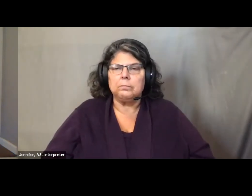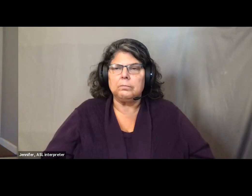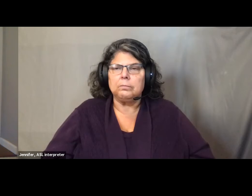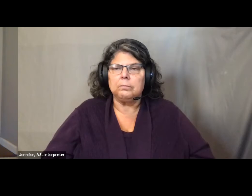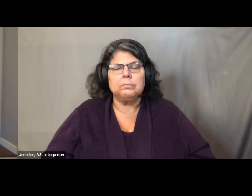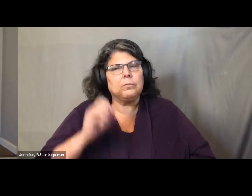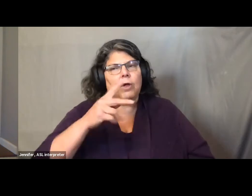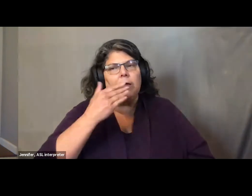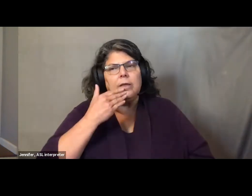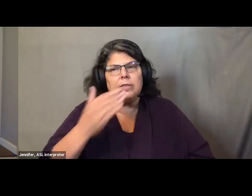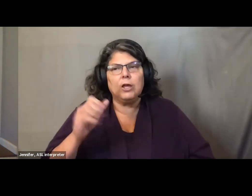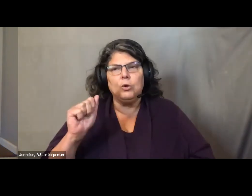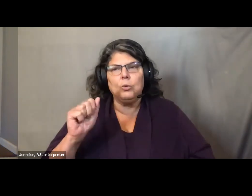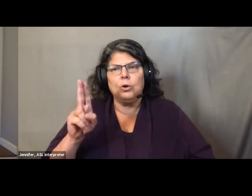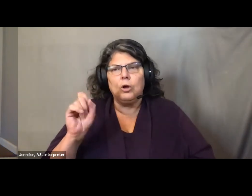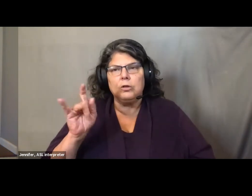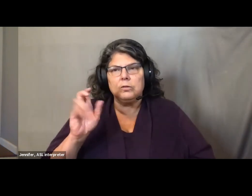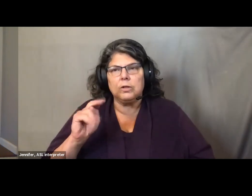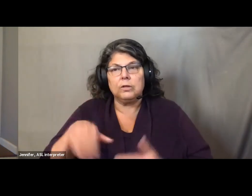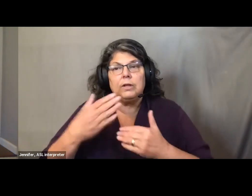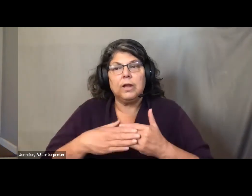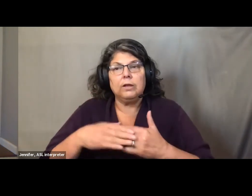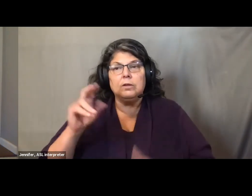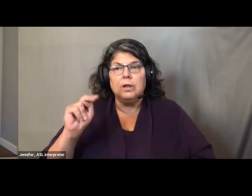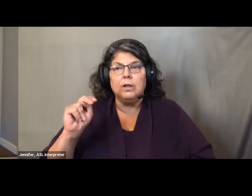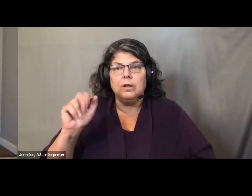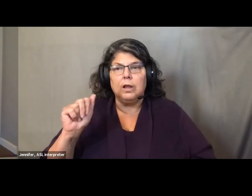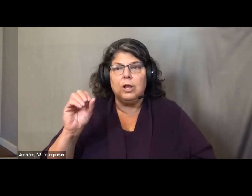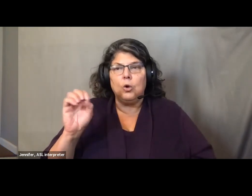Okay, thank you, Austin. Now, Naomi.